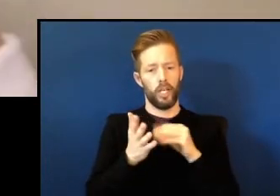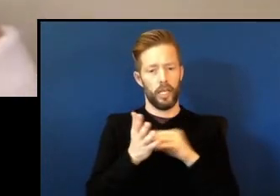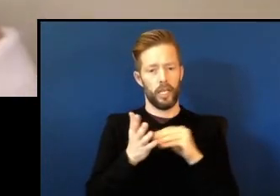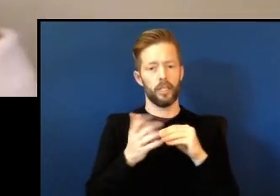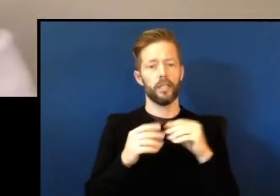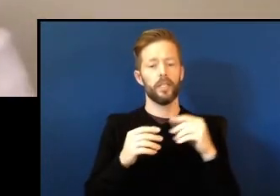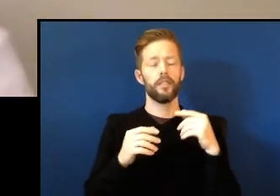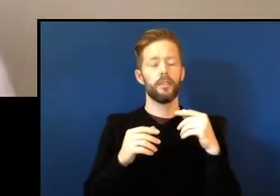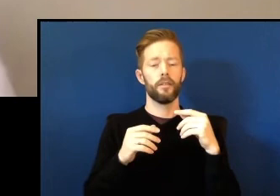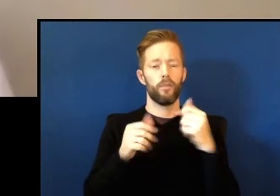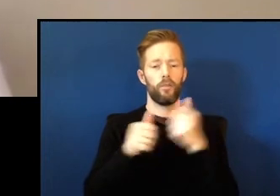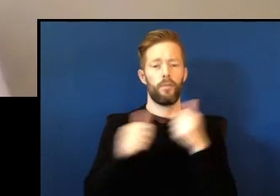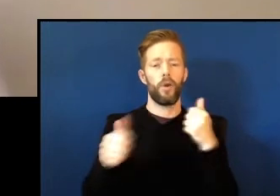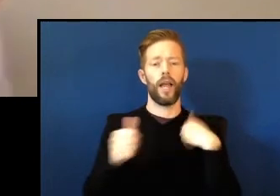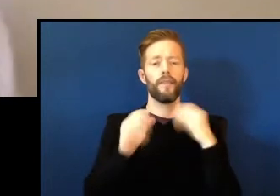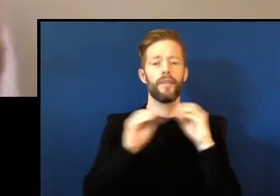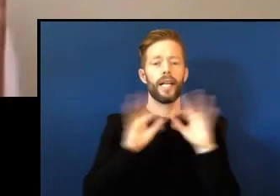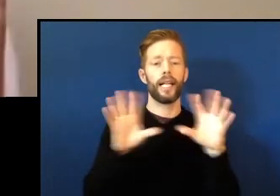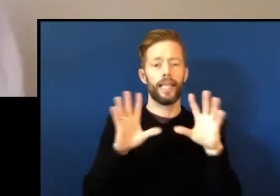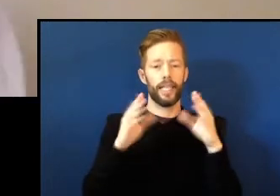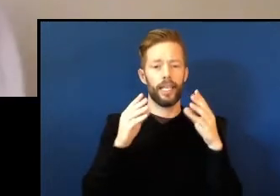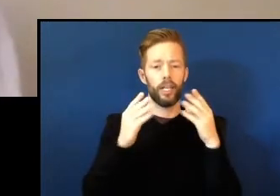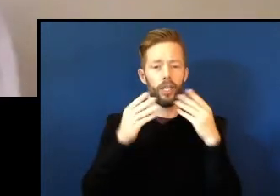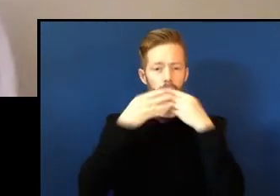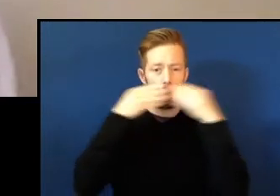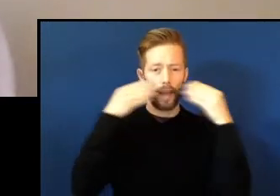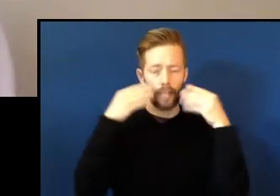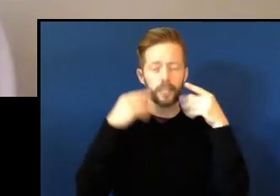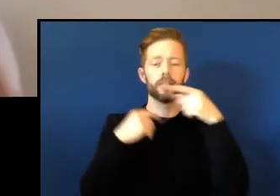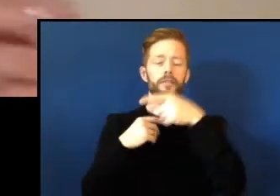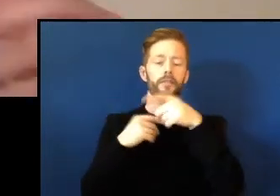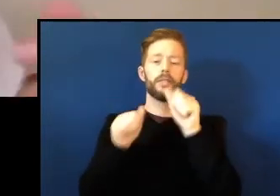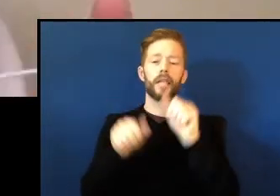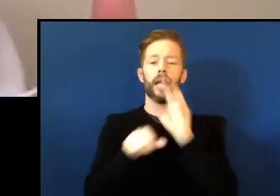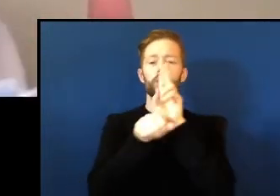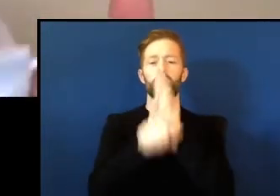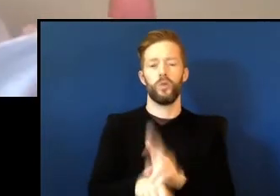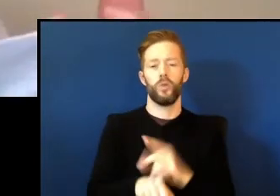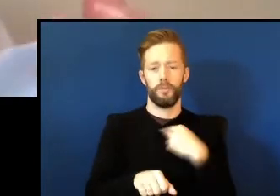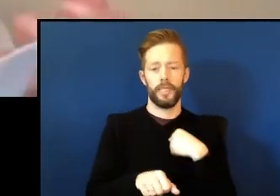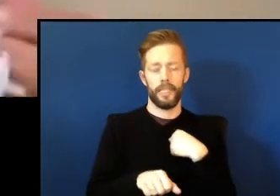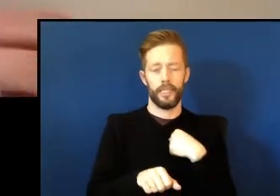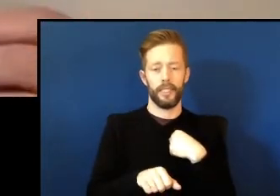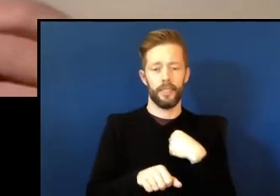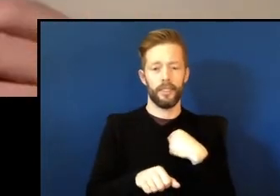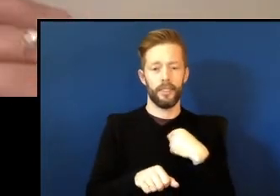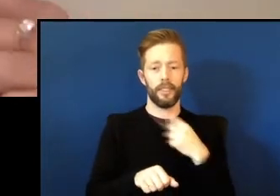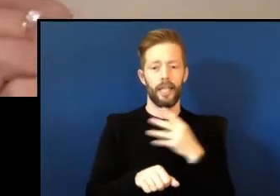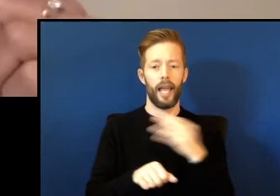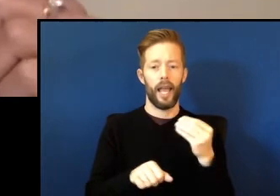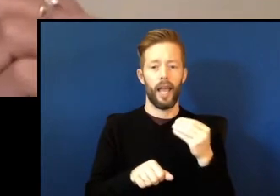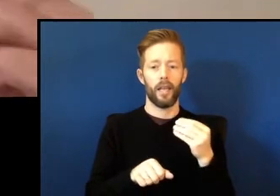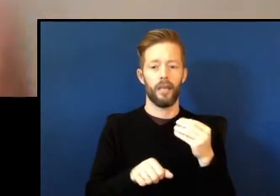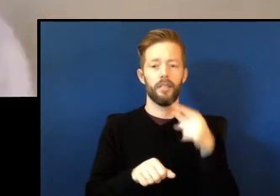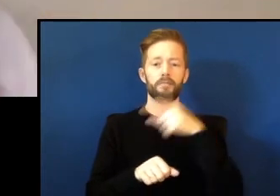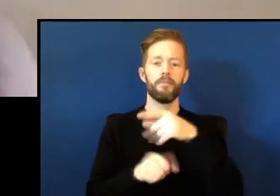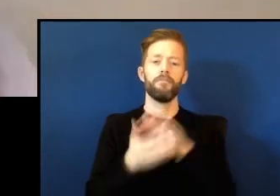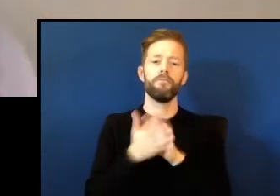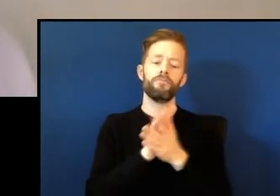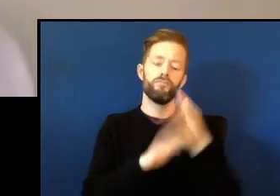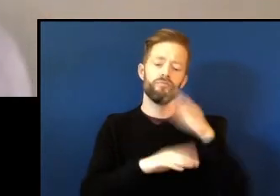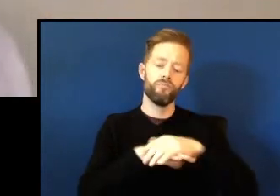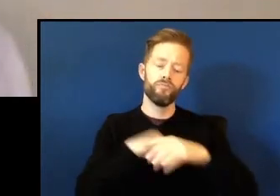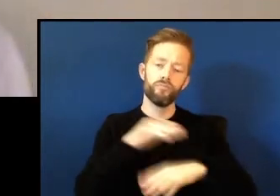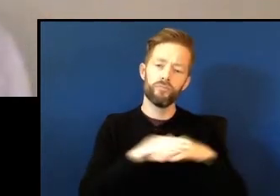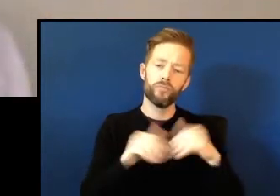been wearing the clear masks so that they can get used to me. and they can become